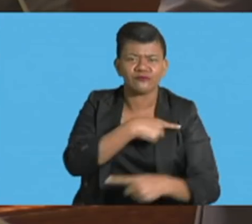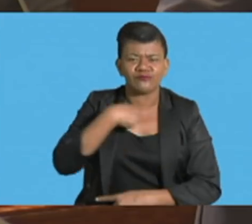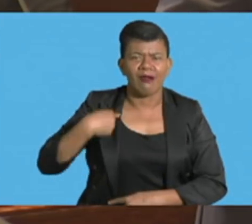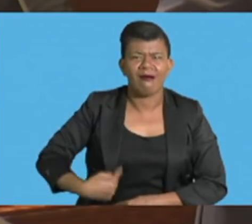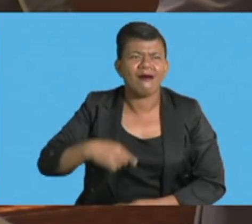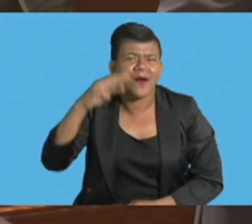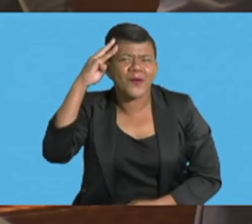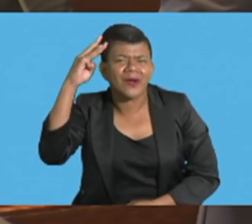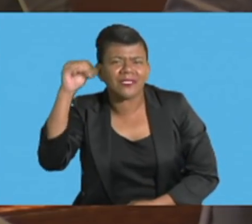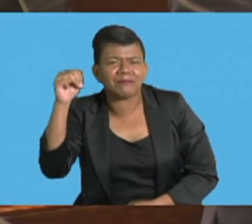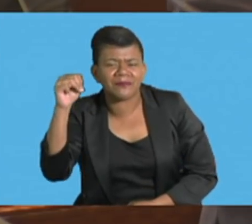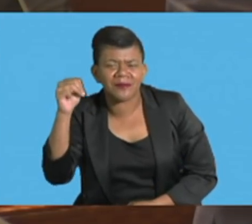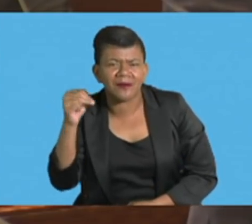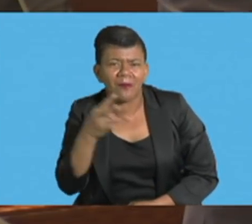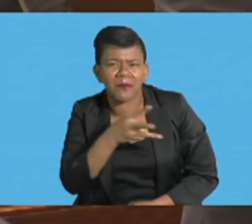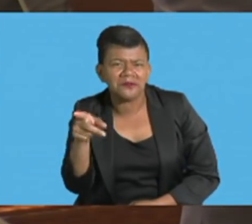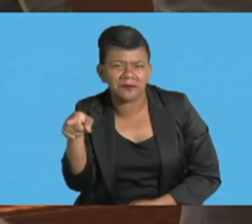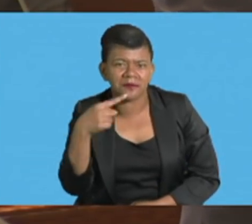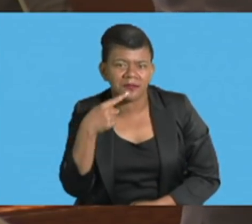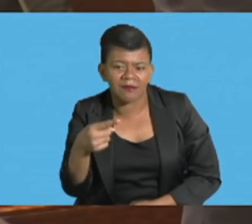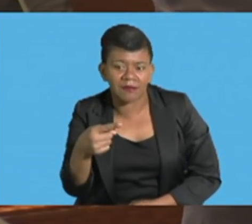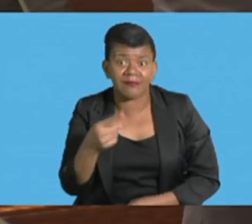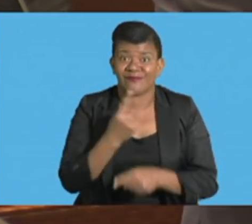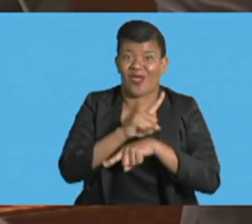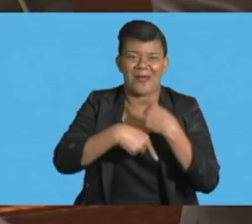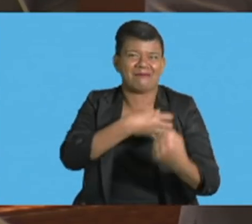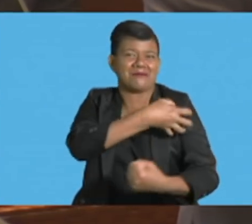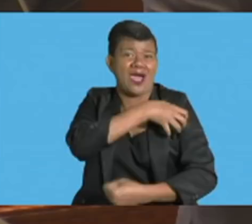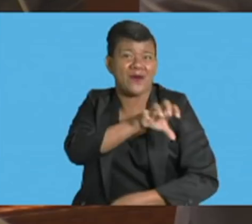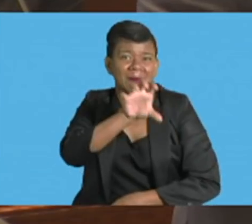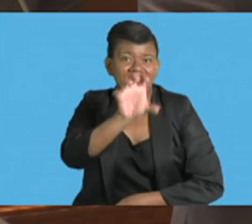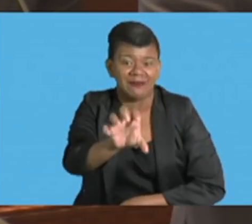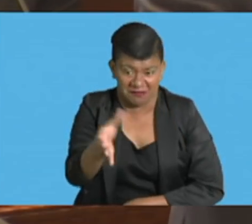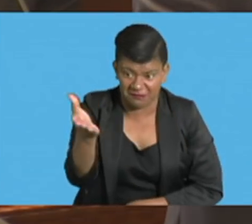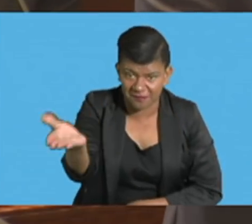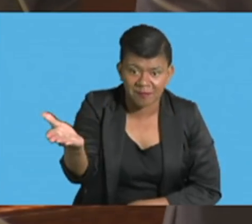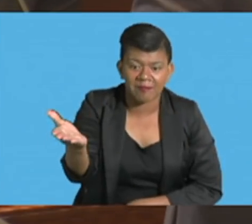When we talk about empowerment, they keep referring it to freebies. I can't figure out